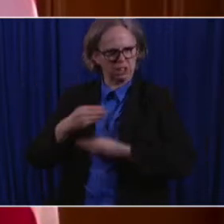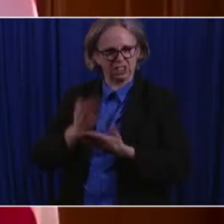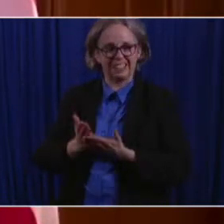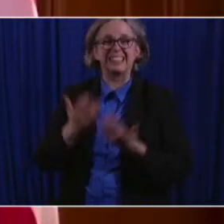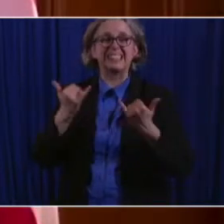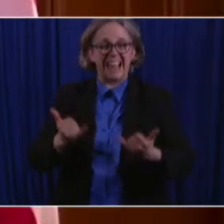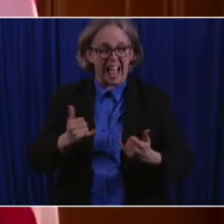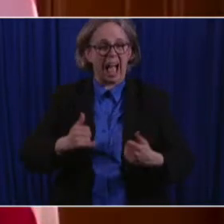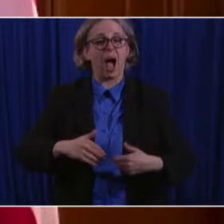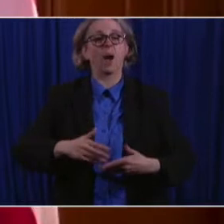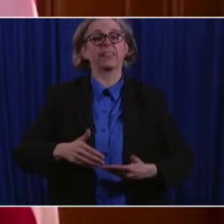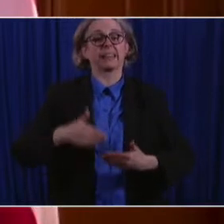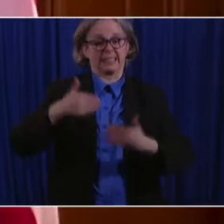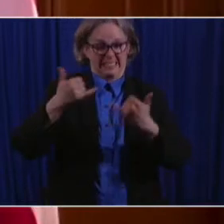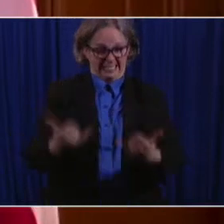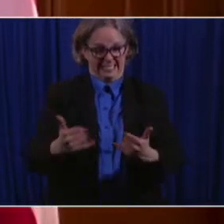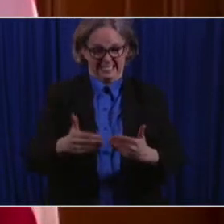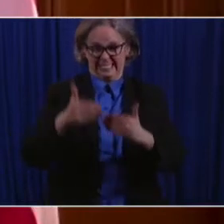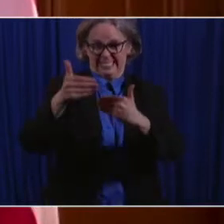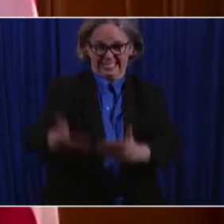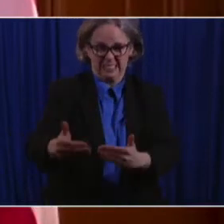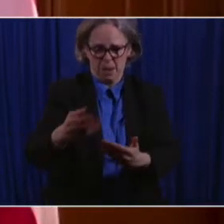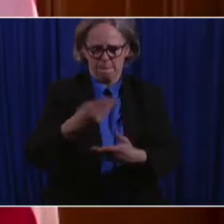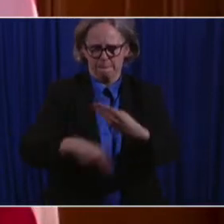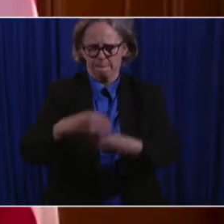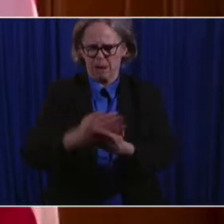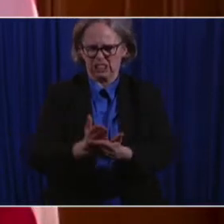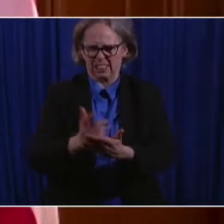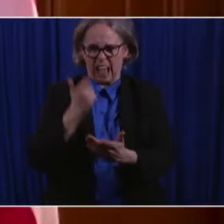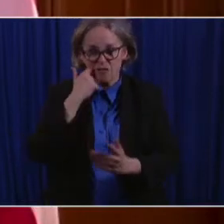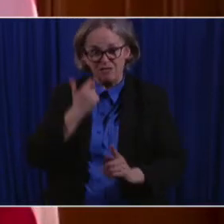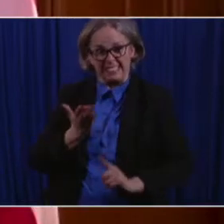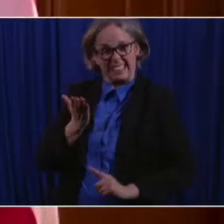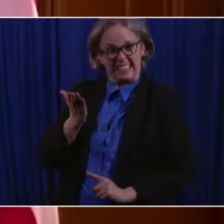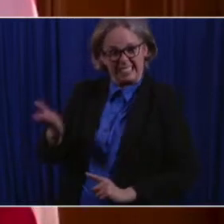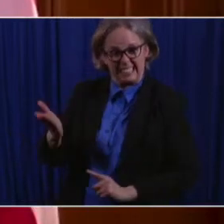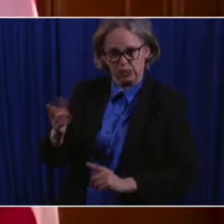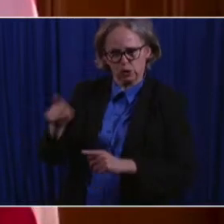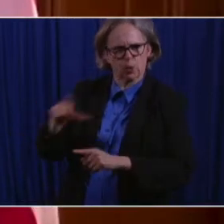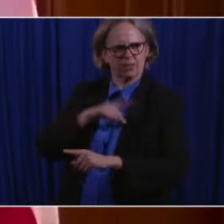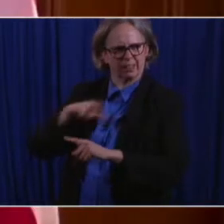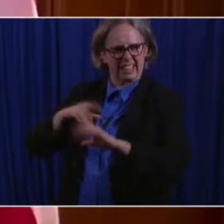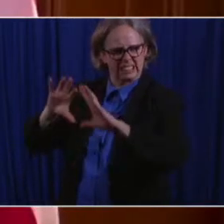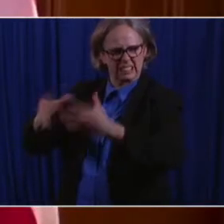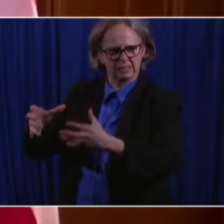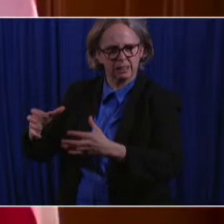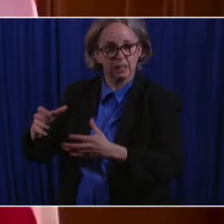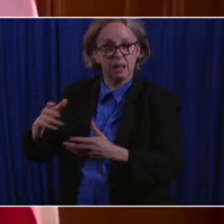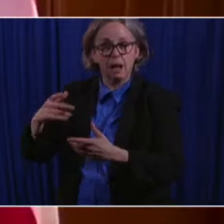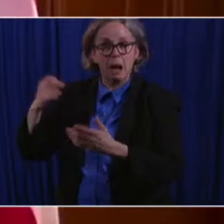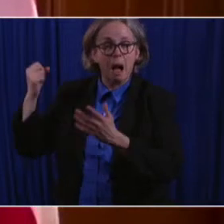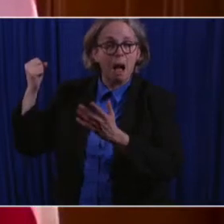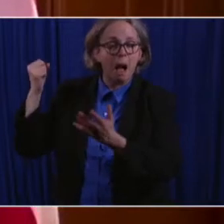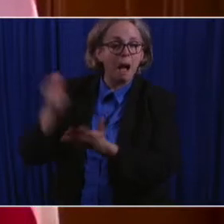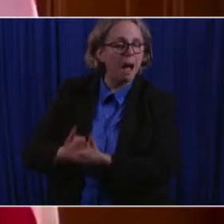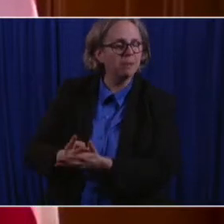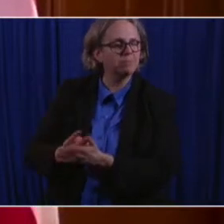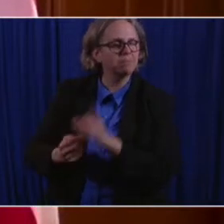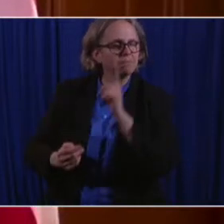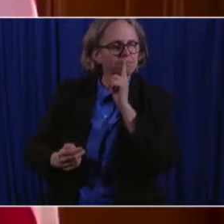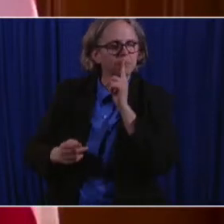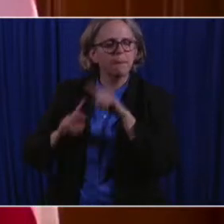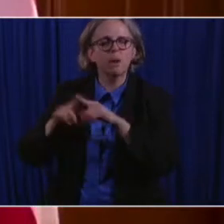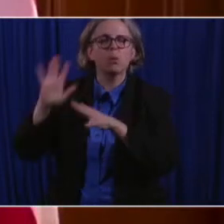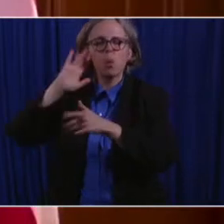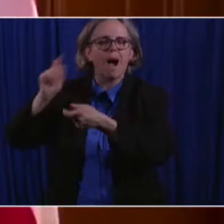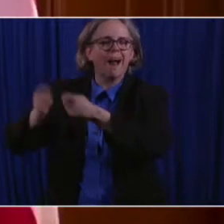in front of the General Assembly, we don't expect them to take everything that we put in there, verbatim, but I think our